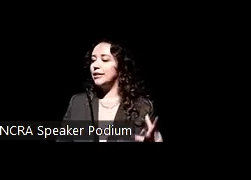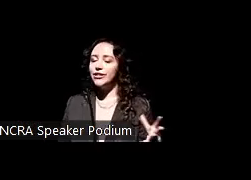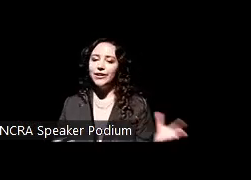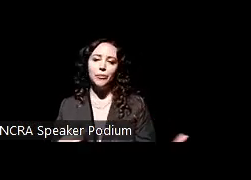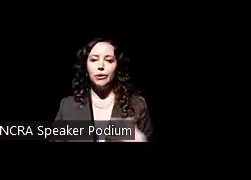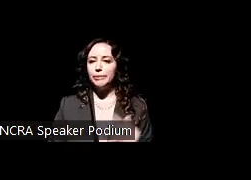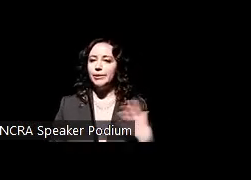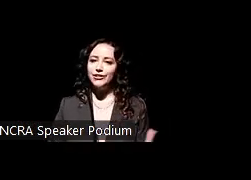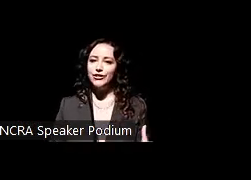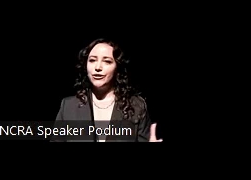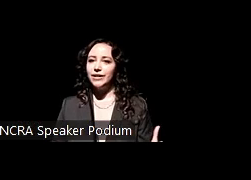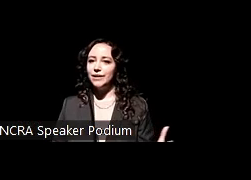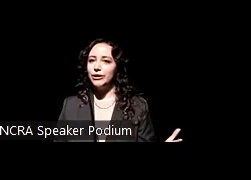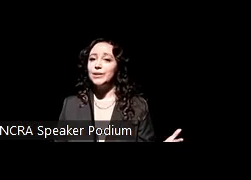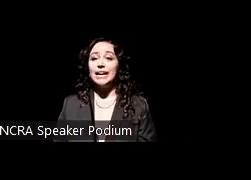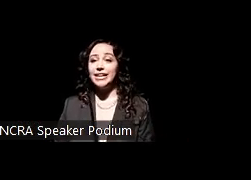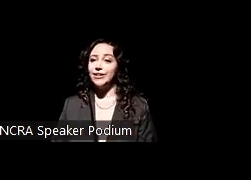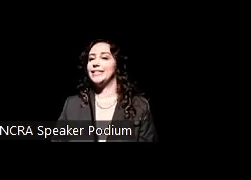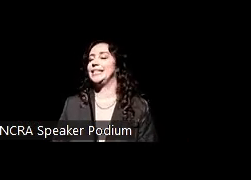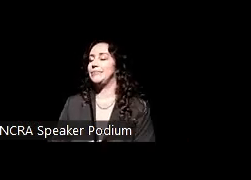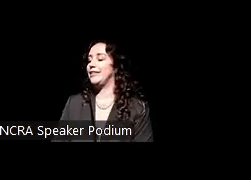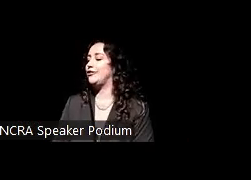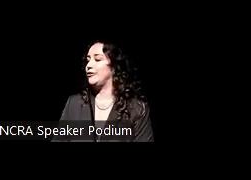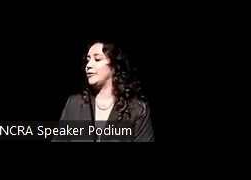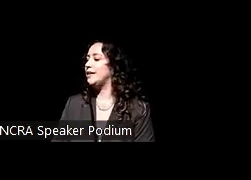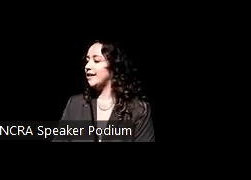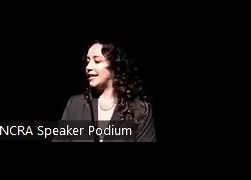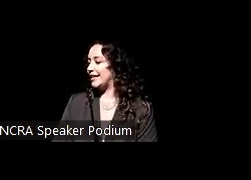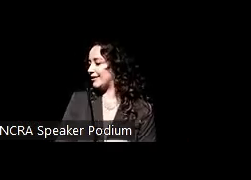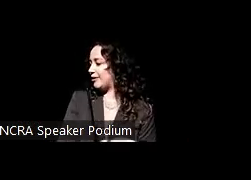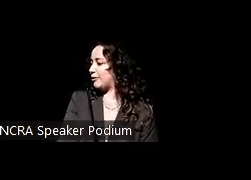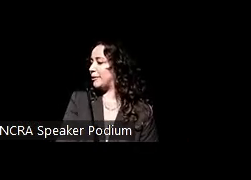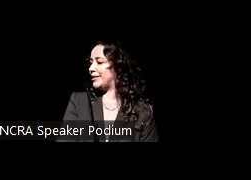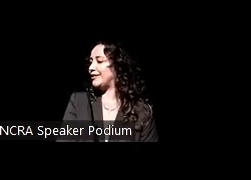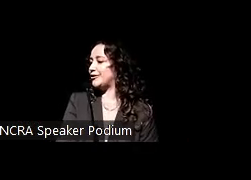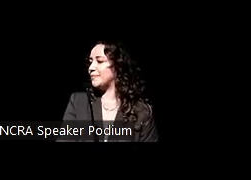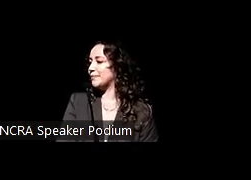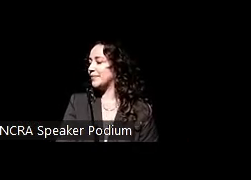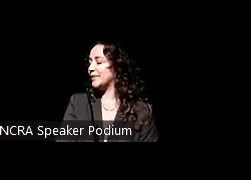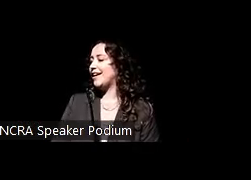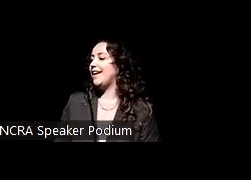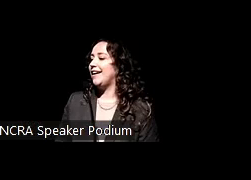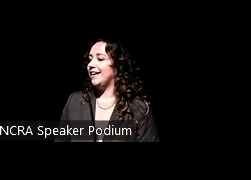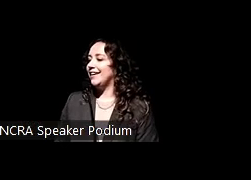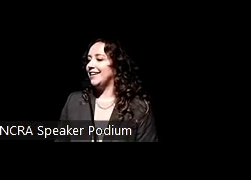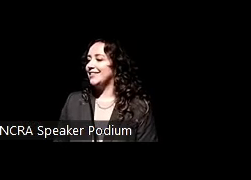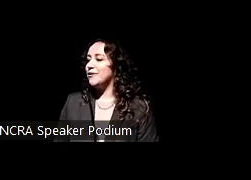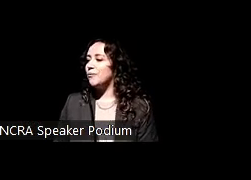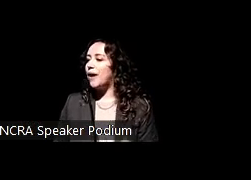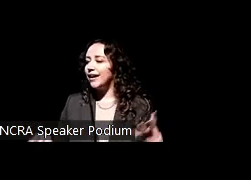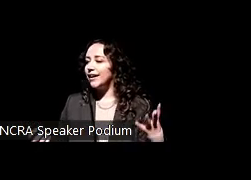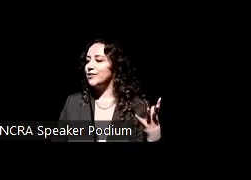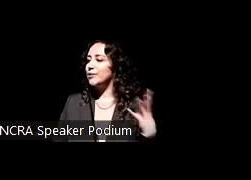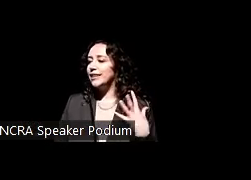is measured in global warming potential, and we use life cycle assessment to assess global warming potential.